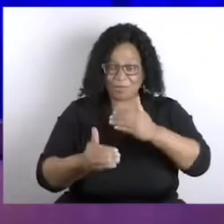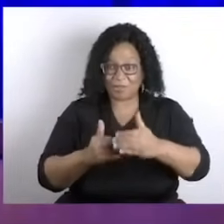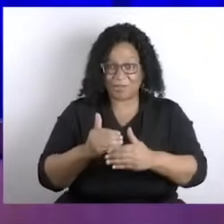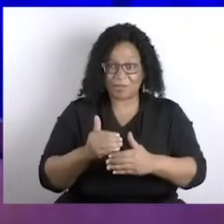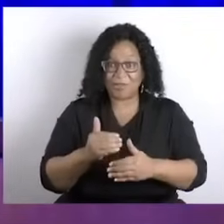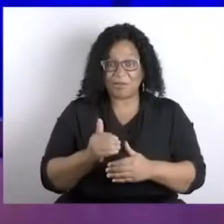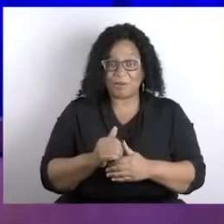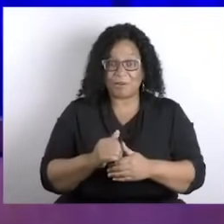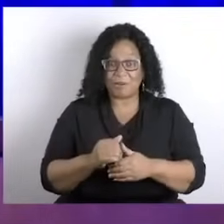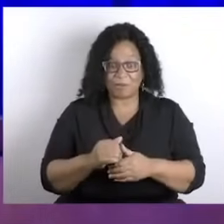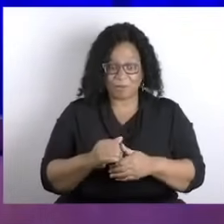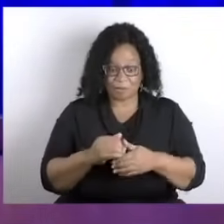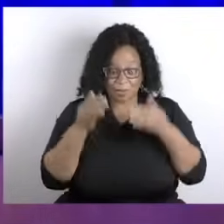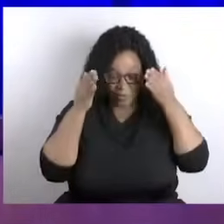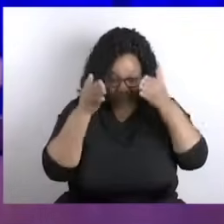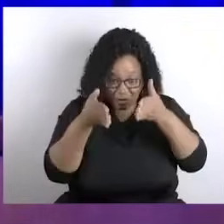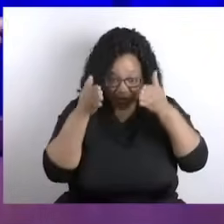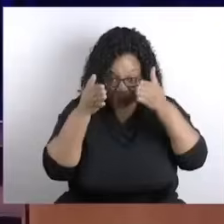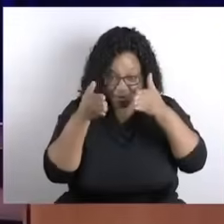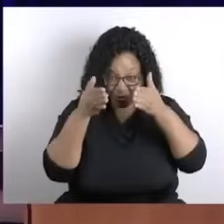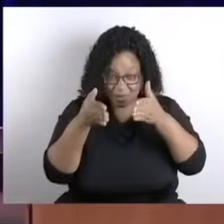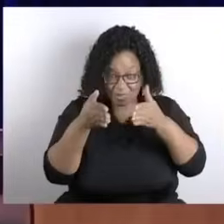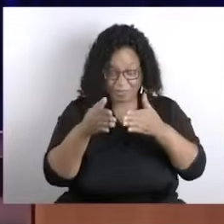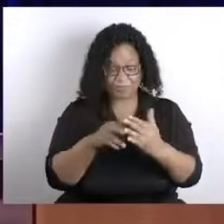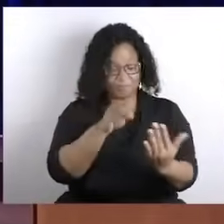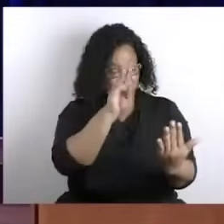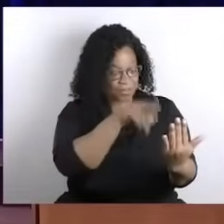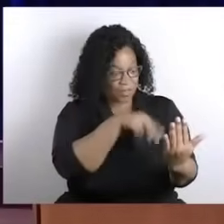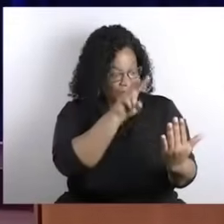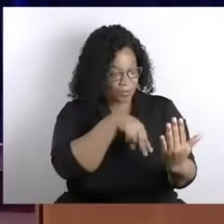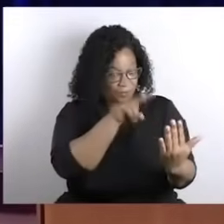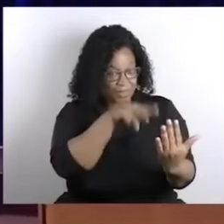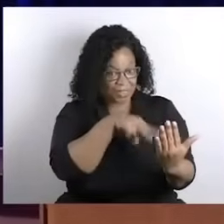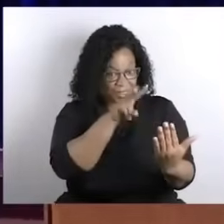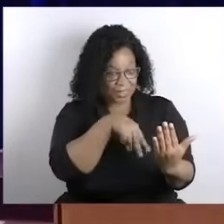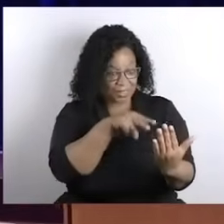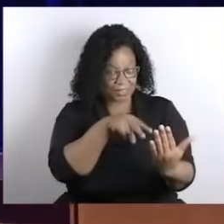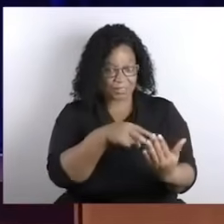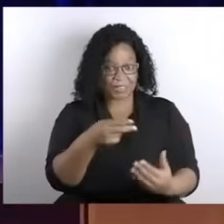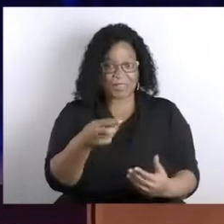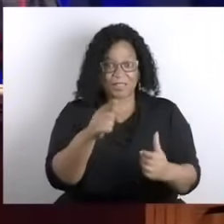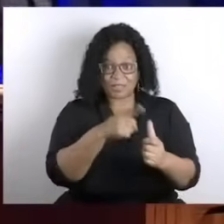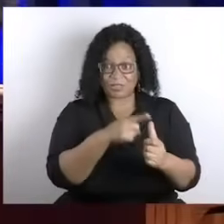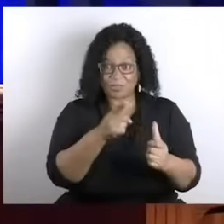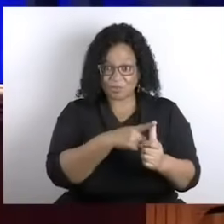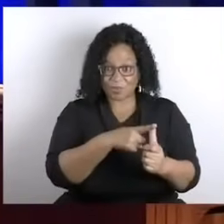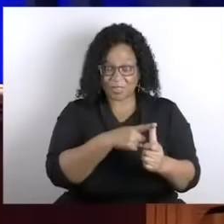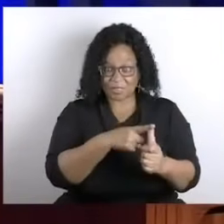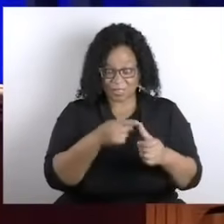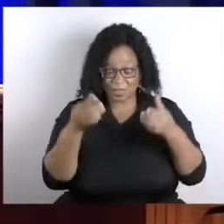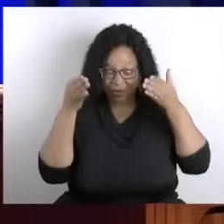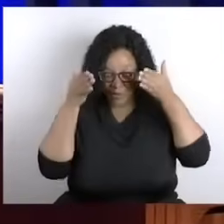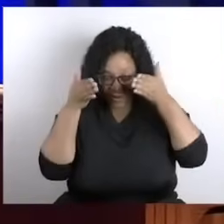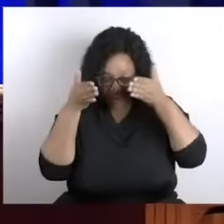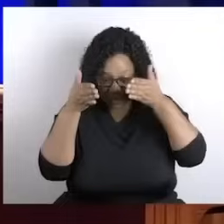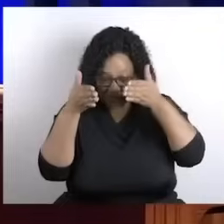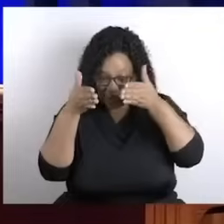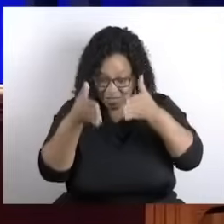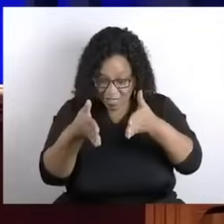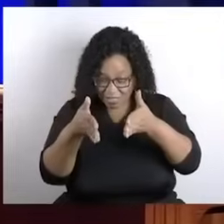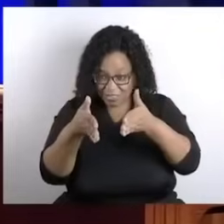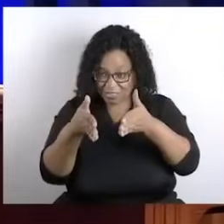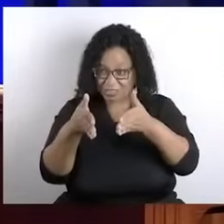how the text unfolds. Because as you keep on reading the text, Reverend Stephanie, the text seems to suggest that not only must we concentrate on